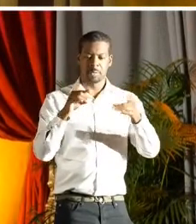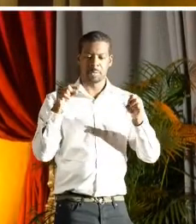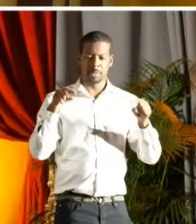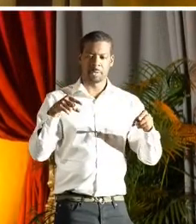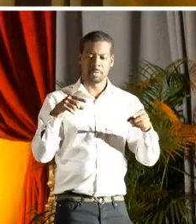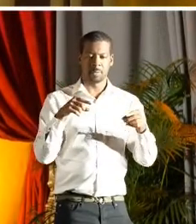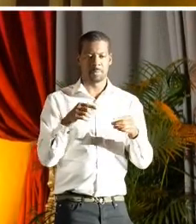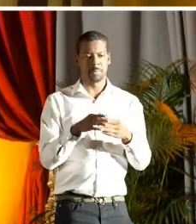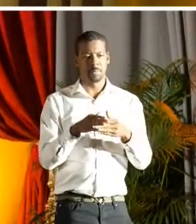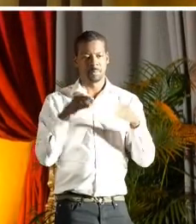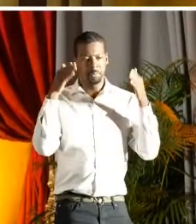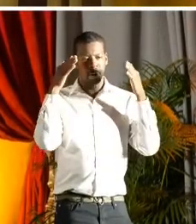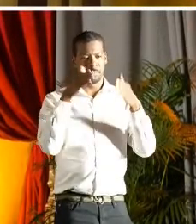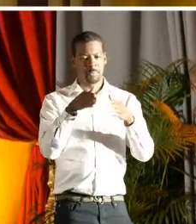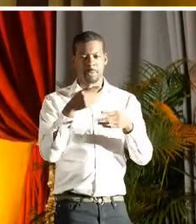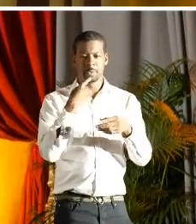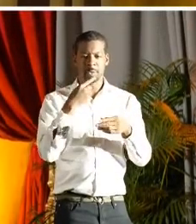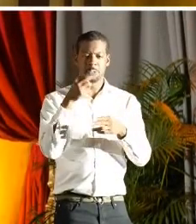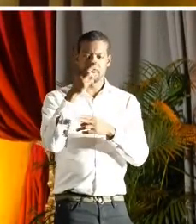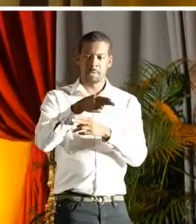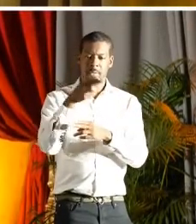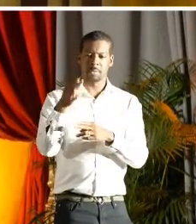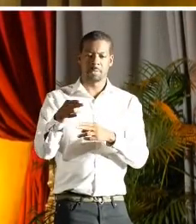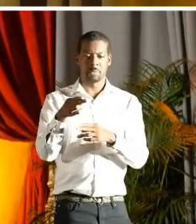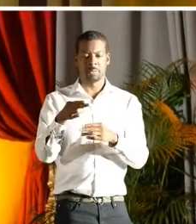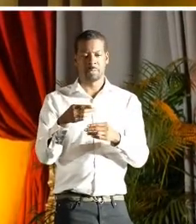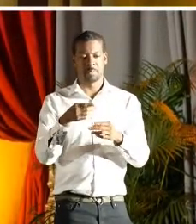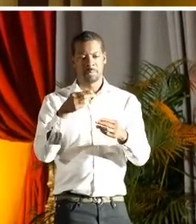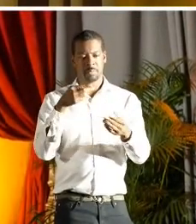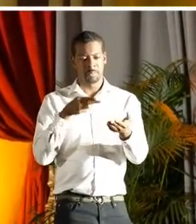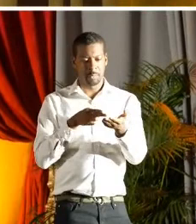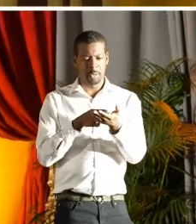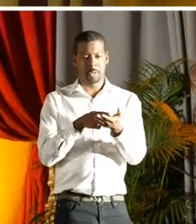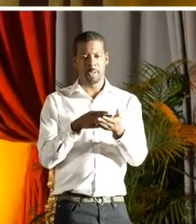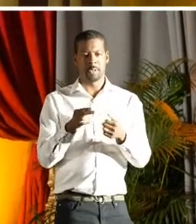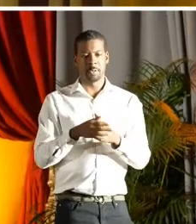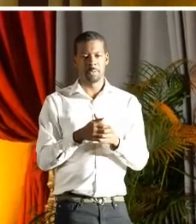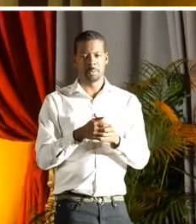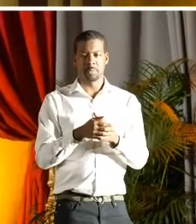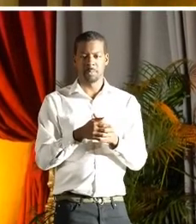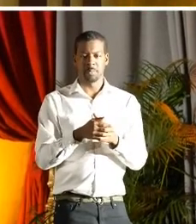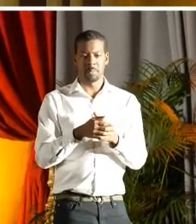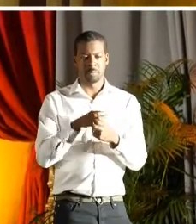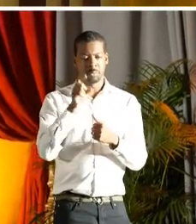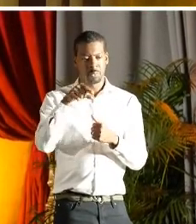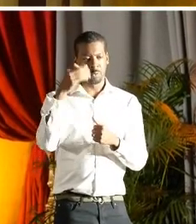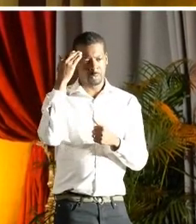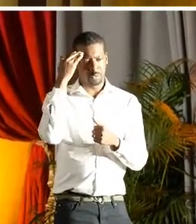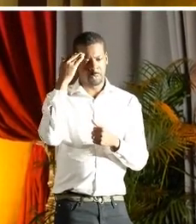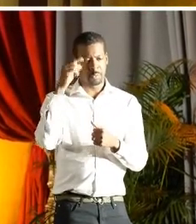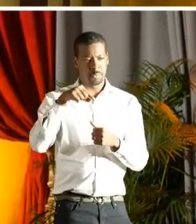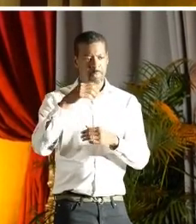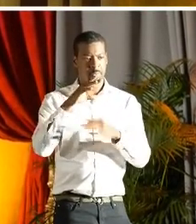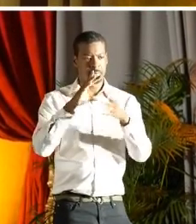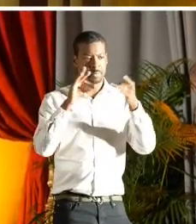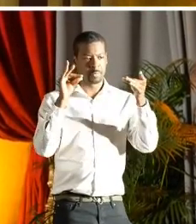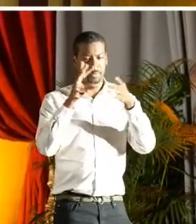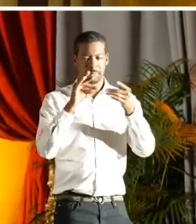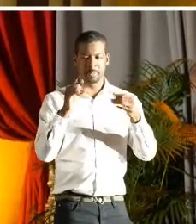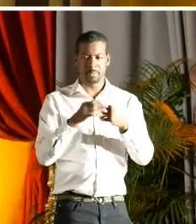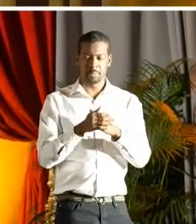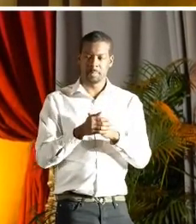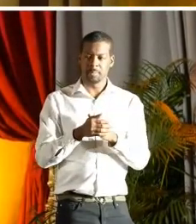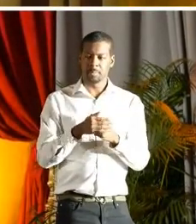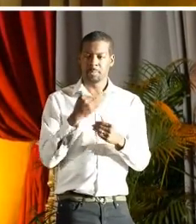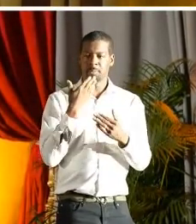designed to tell our history more accurately with a particular focus on the stories that you should have known, and this is a paradigmatic example